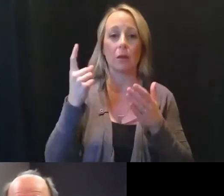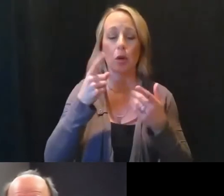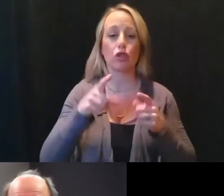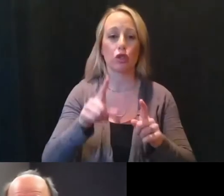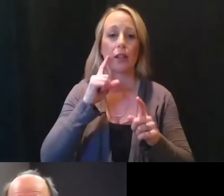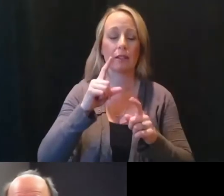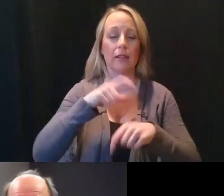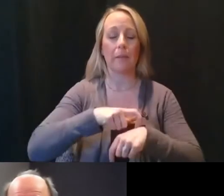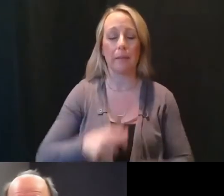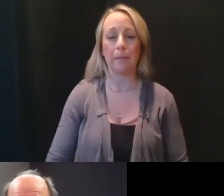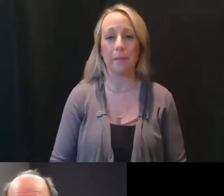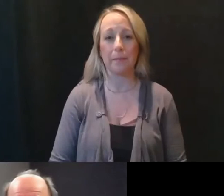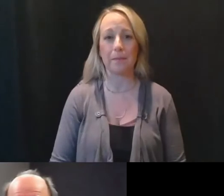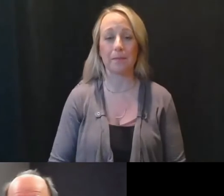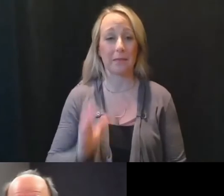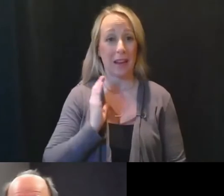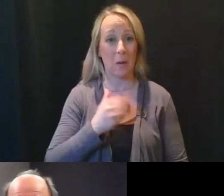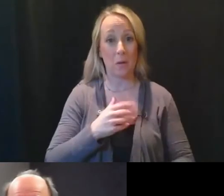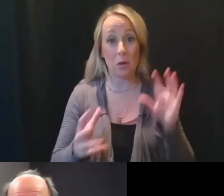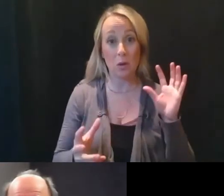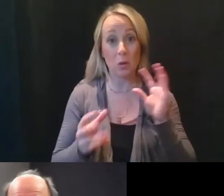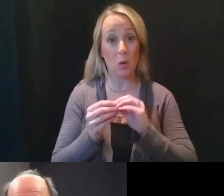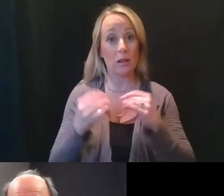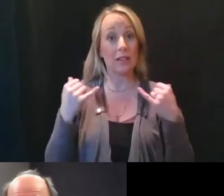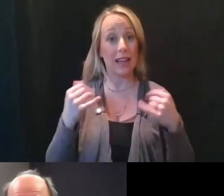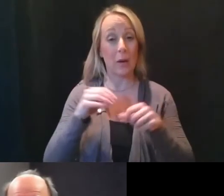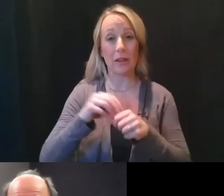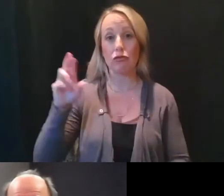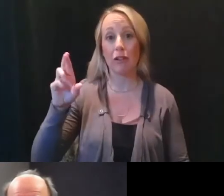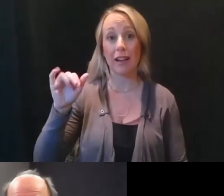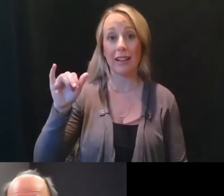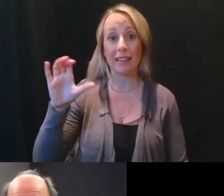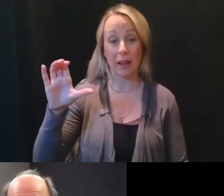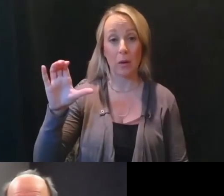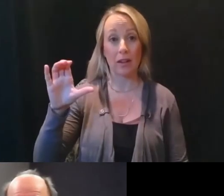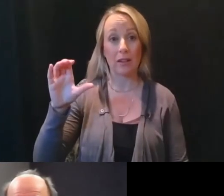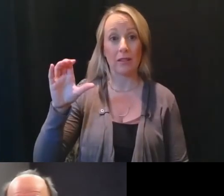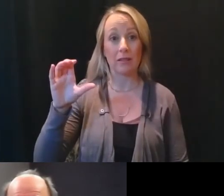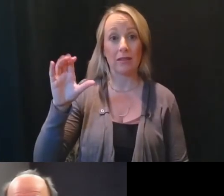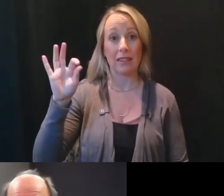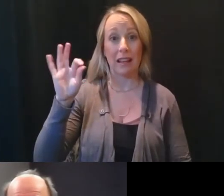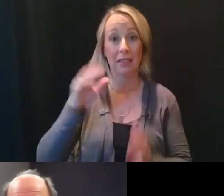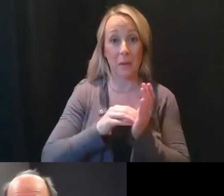pandemic. Our total now in Rock Island County of cases is